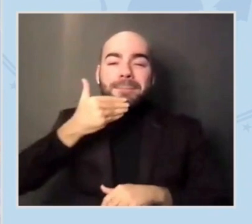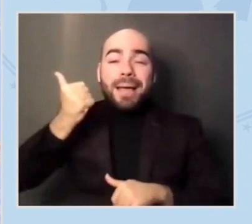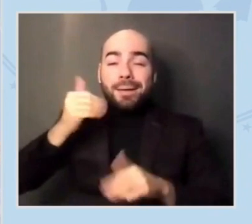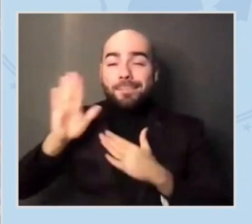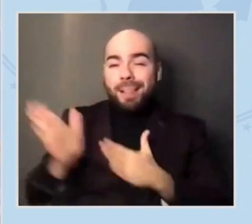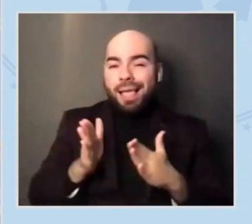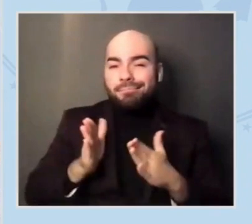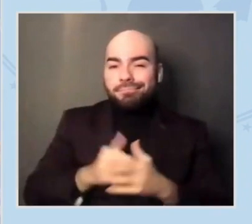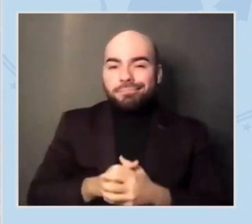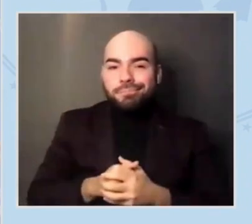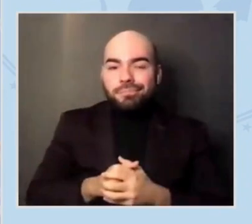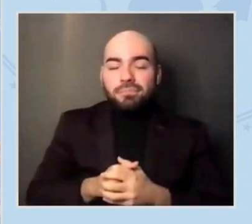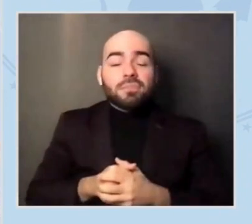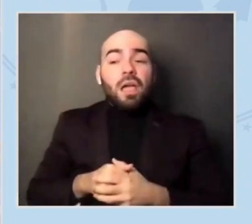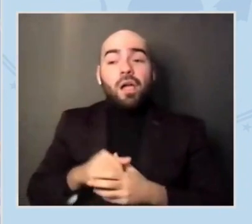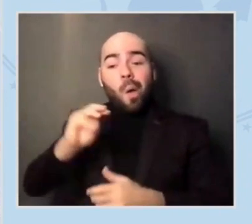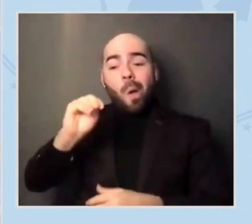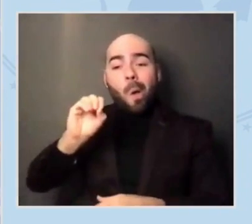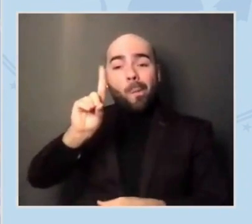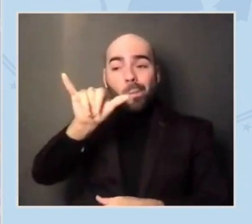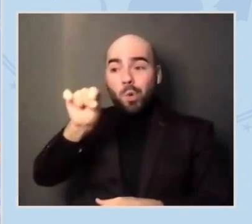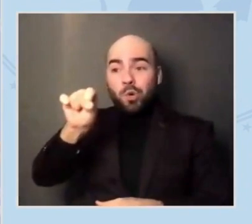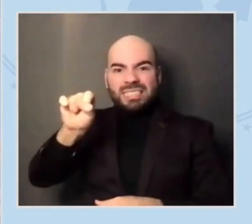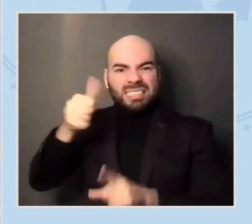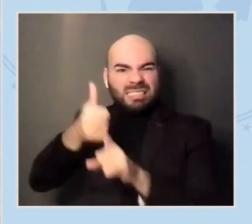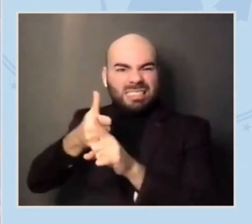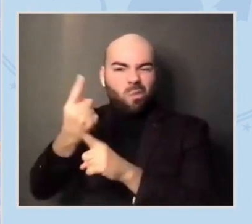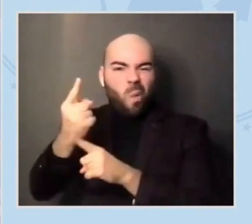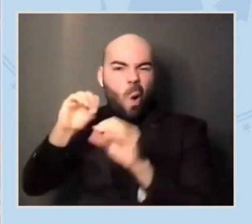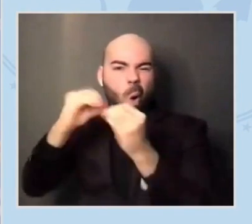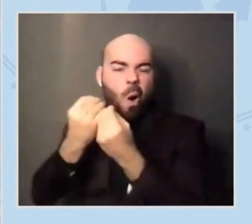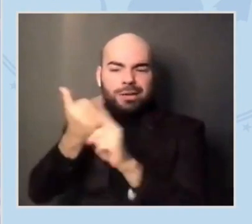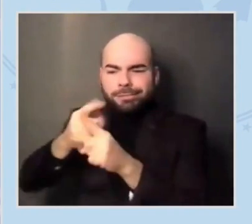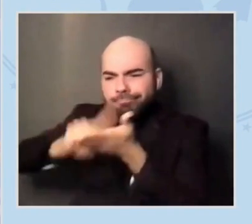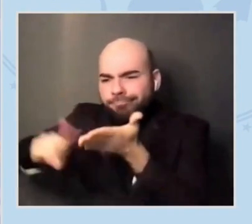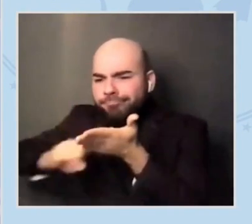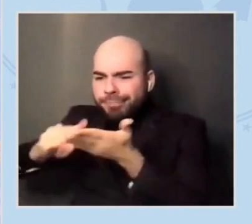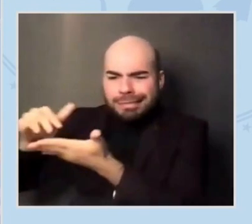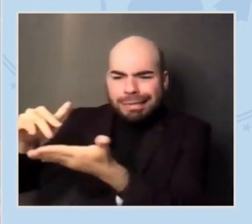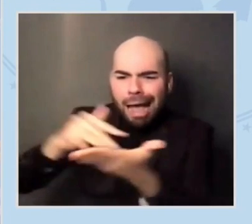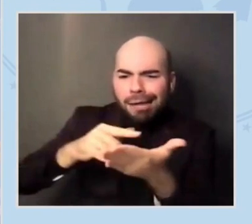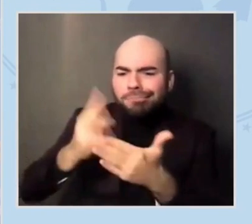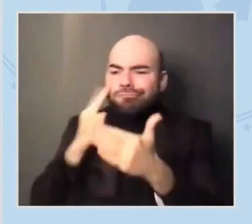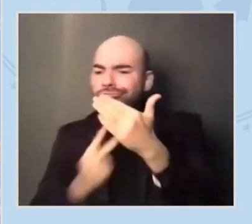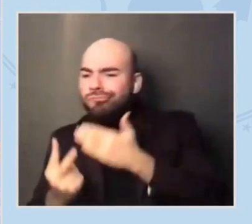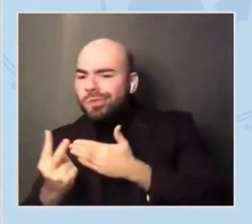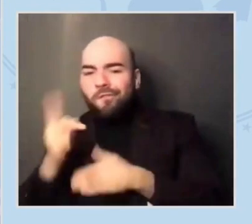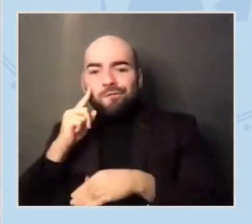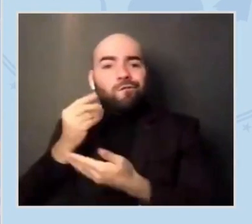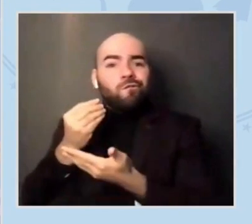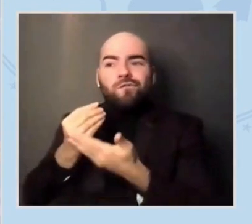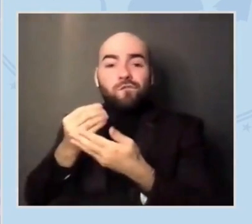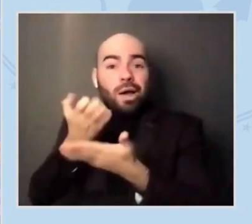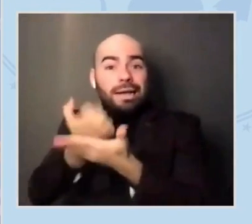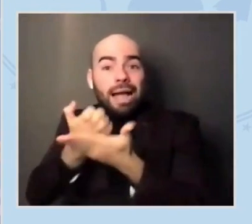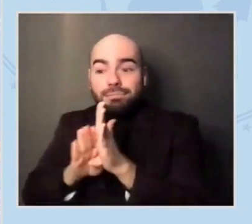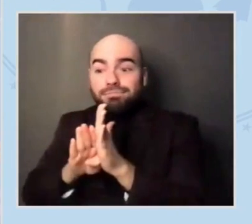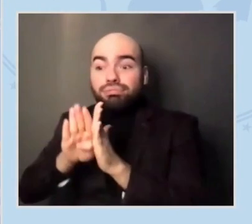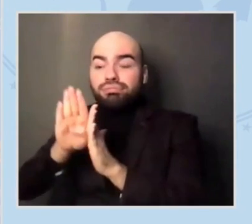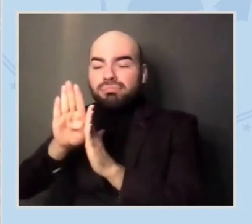firm, projected would create 18.6 million jobs. It's based on a simple proposition.